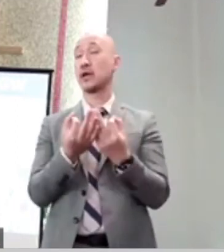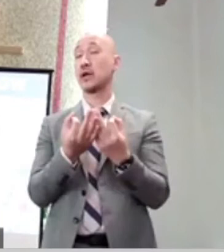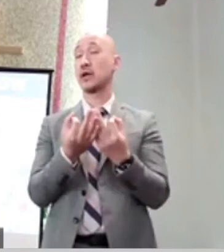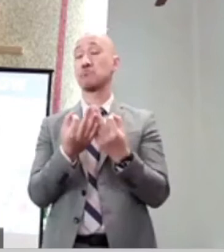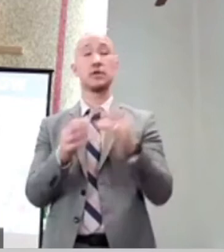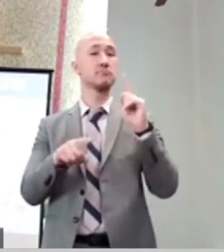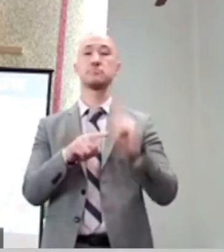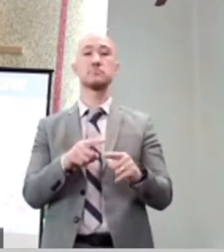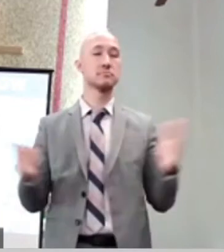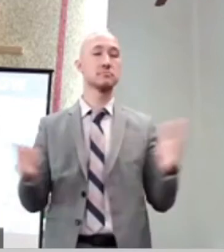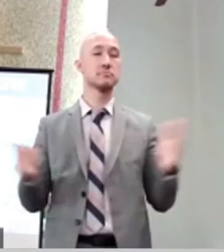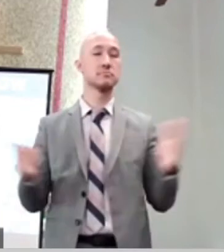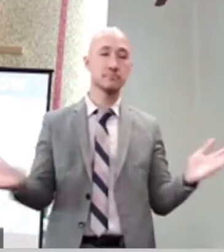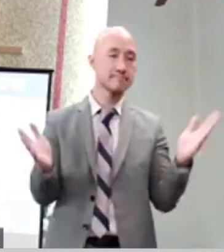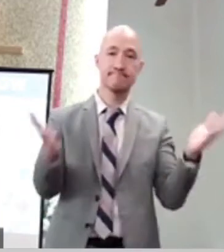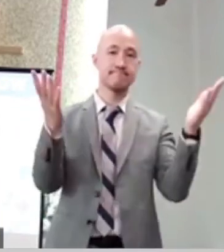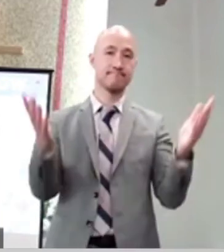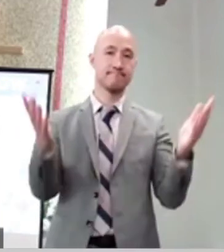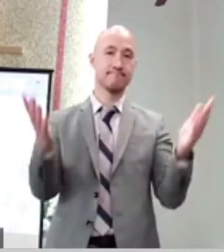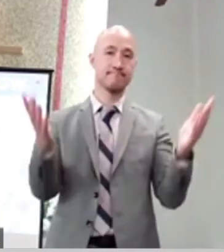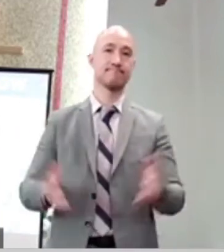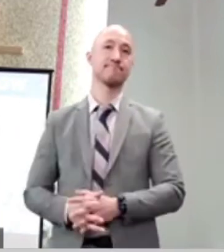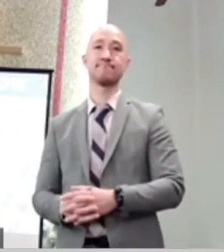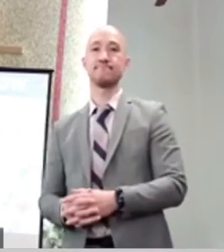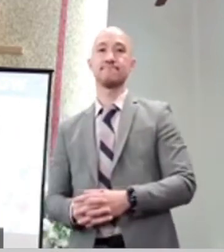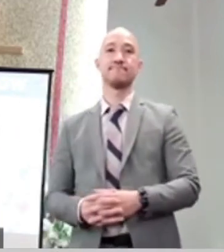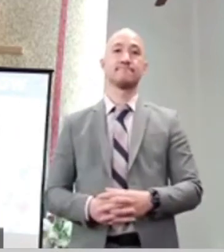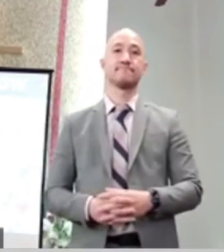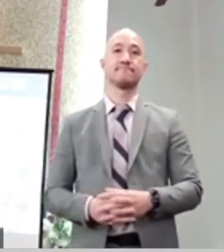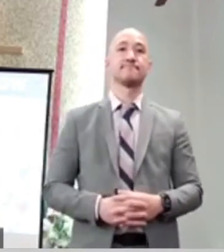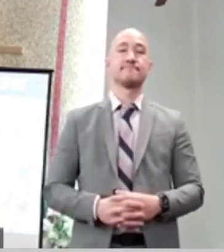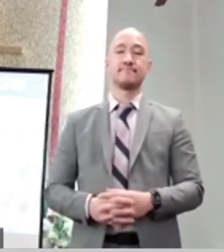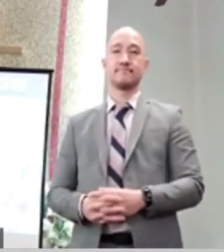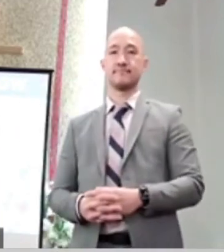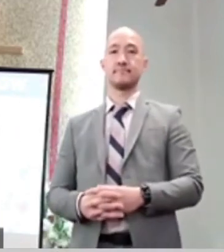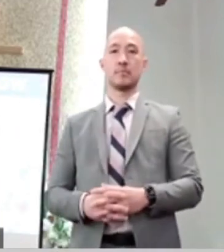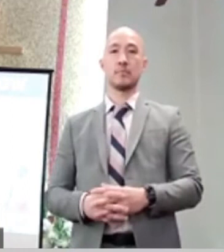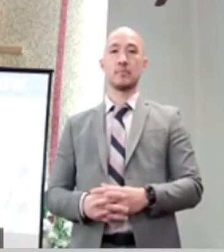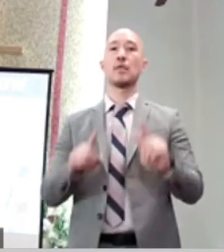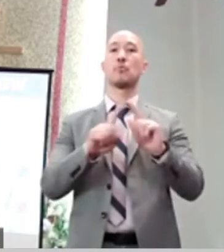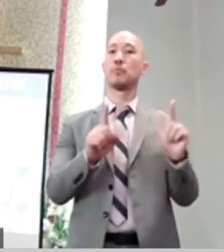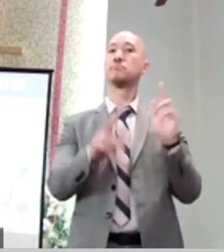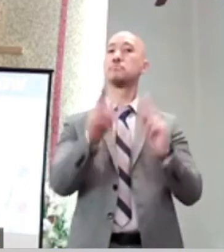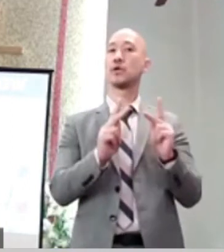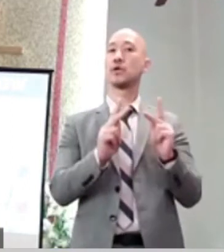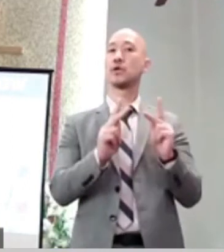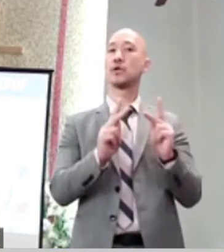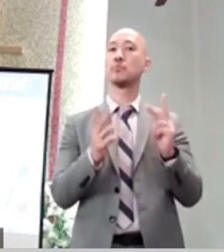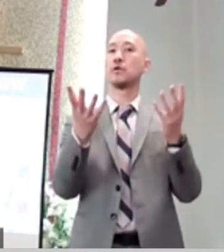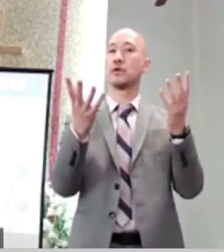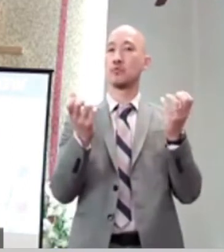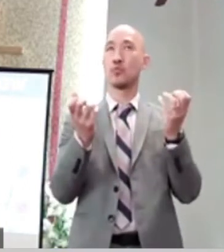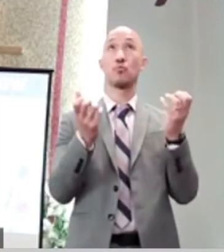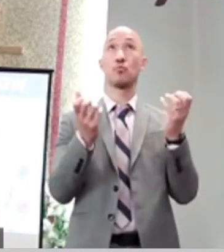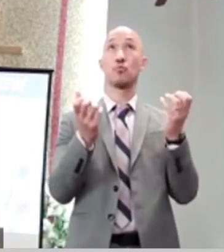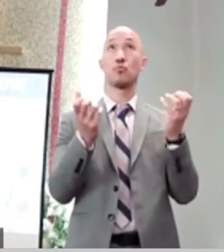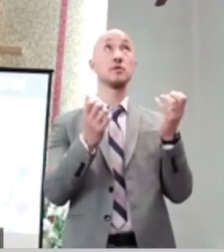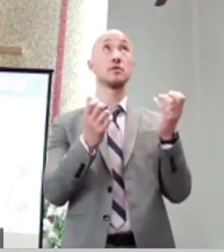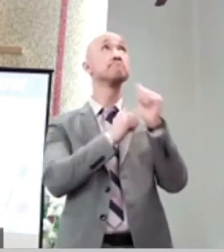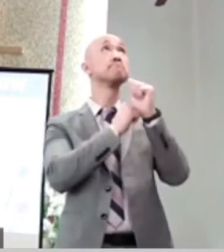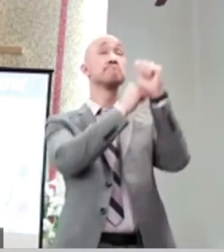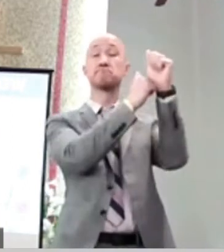are able to help them if they don't recognize their help. But those who want to be right need to eventually humble